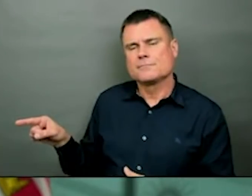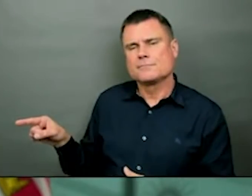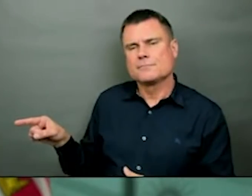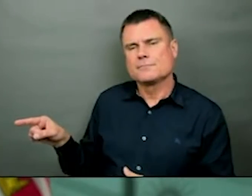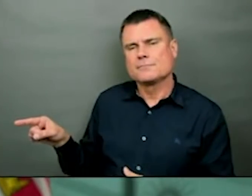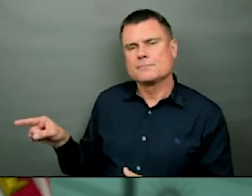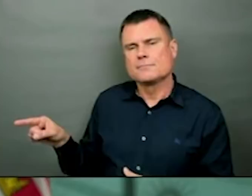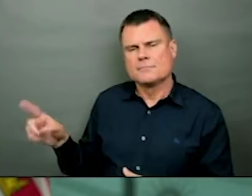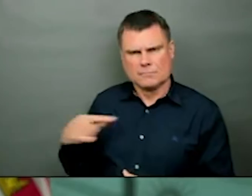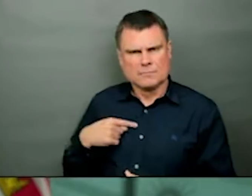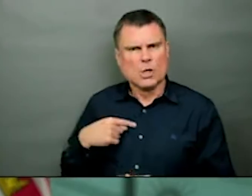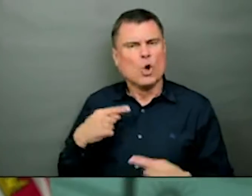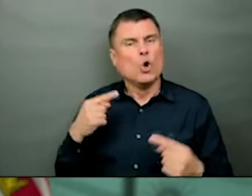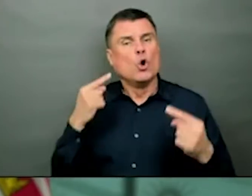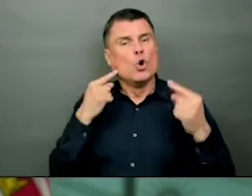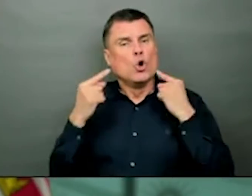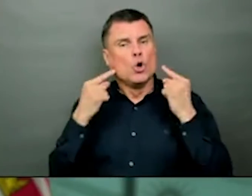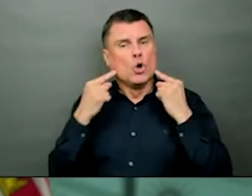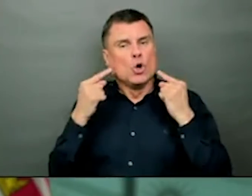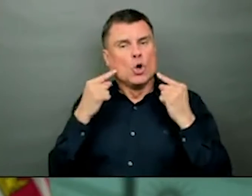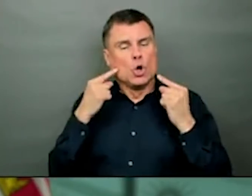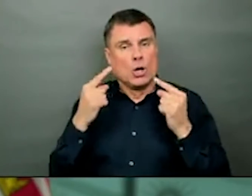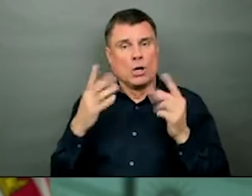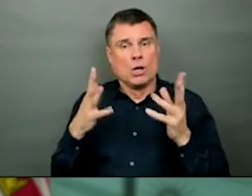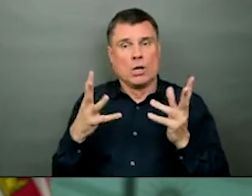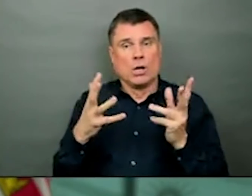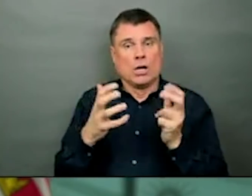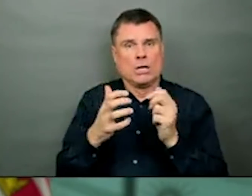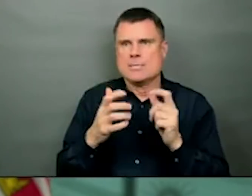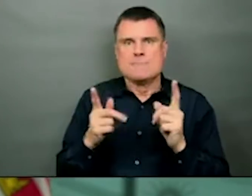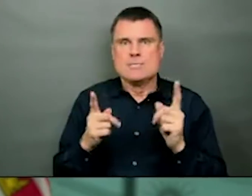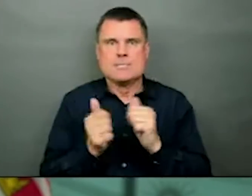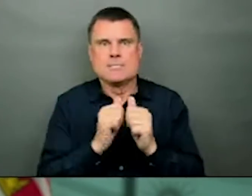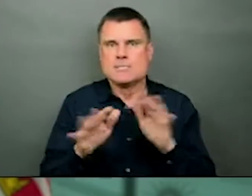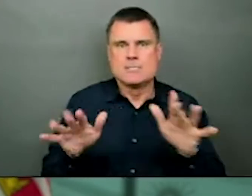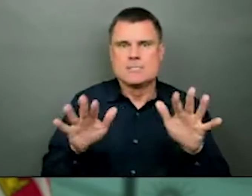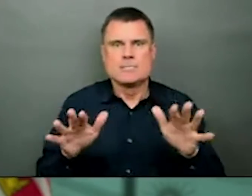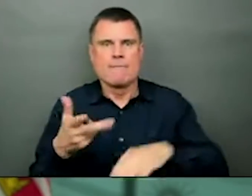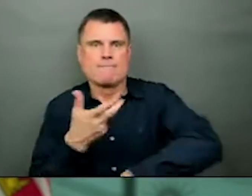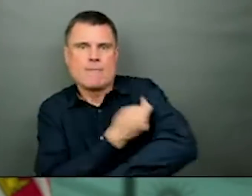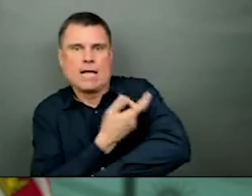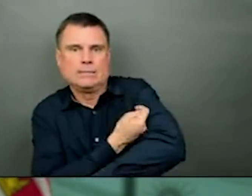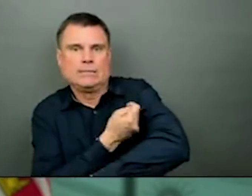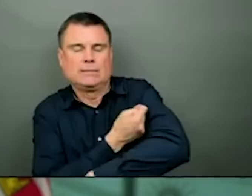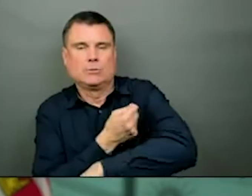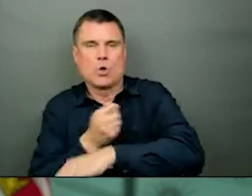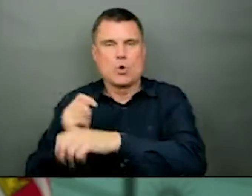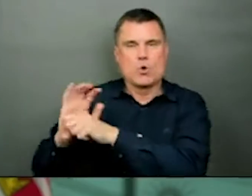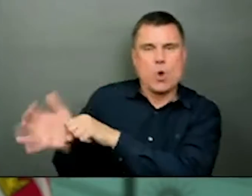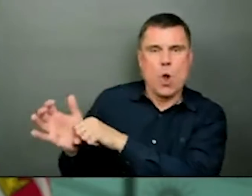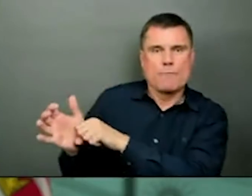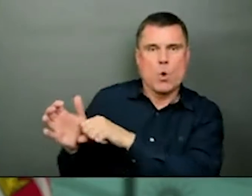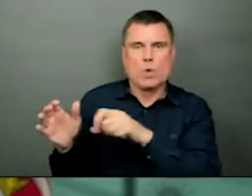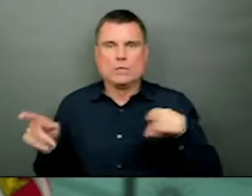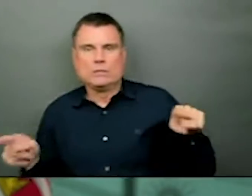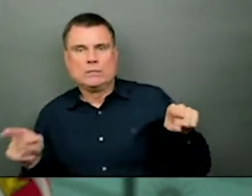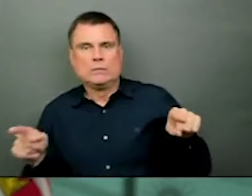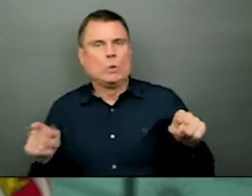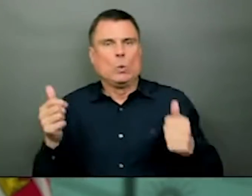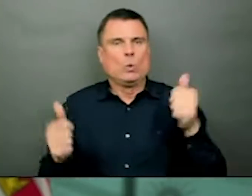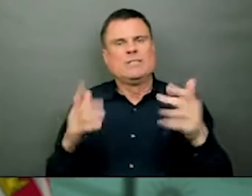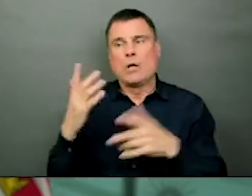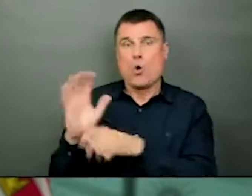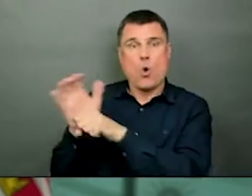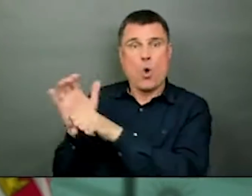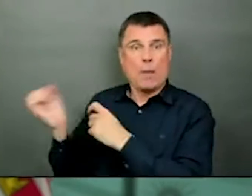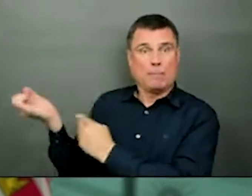race against the virus, and now when we start hearing about variants, it seems that race is much more intense. So I understand that, vaccine quantities are out of your